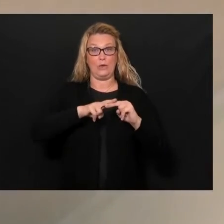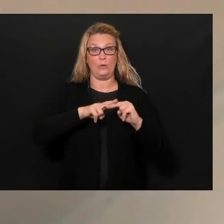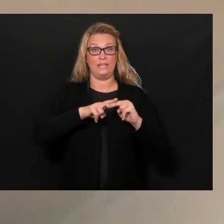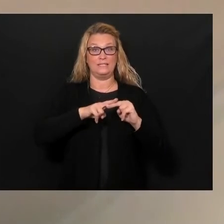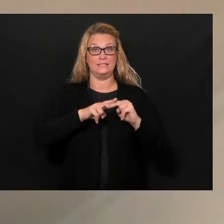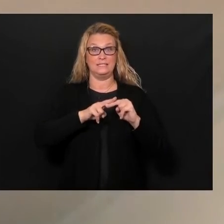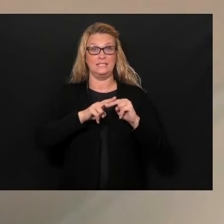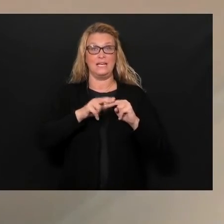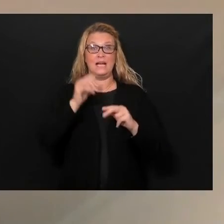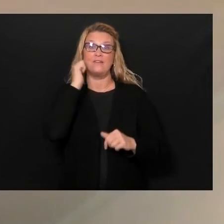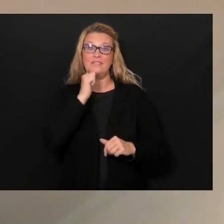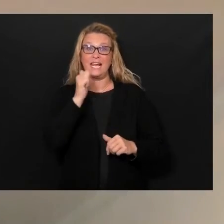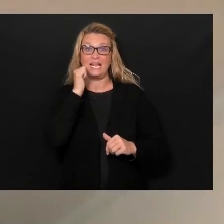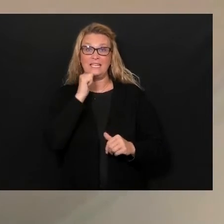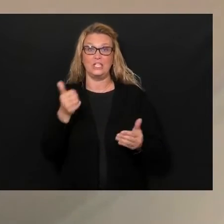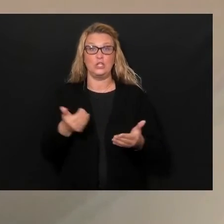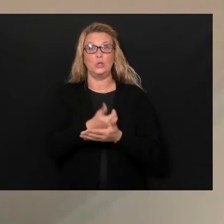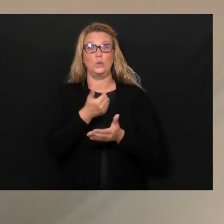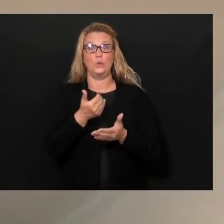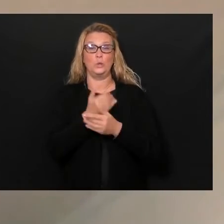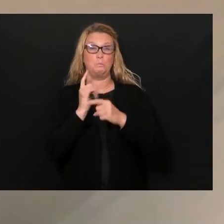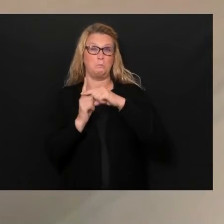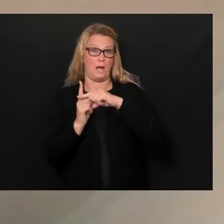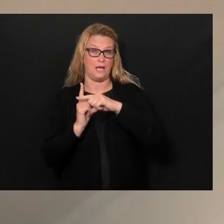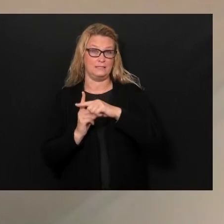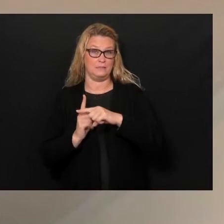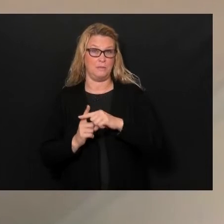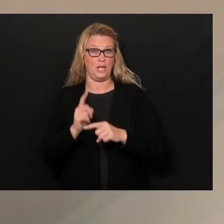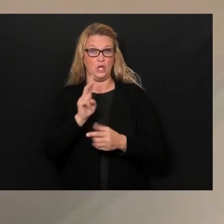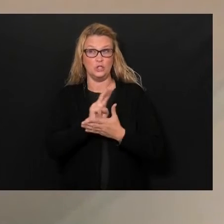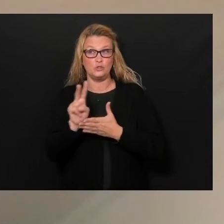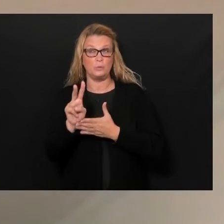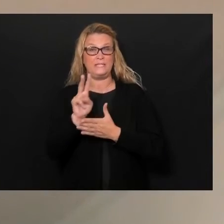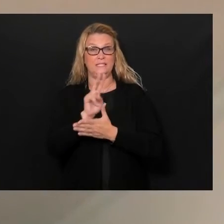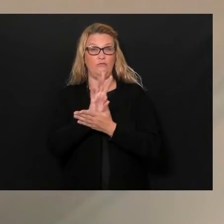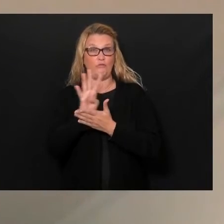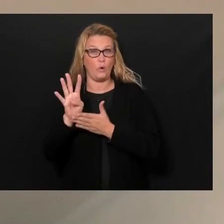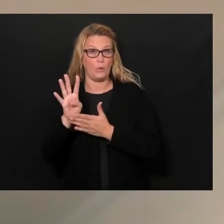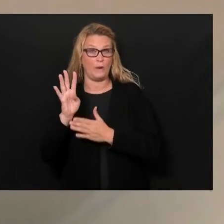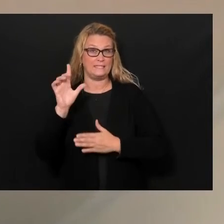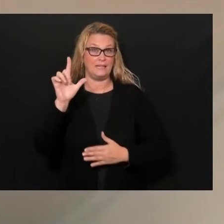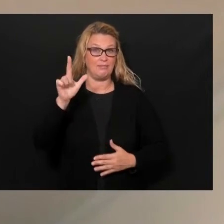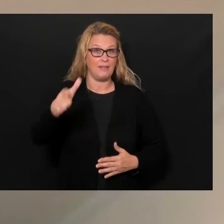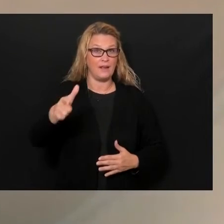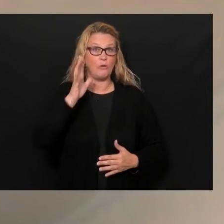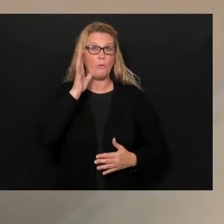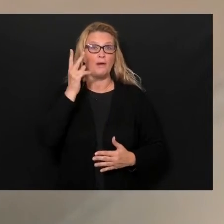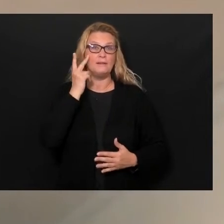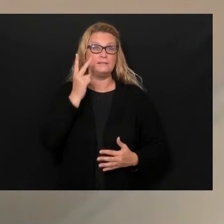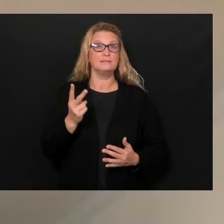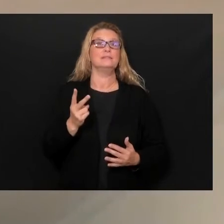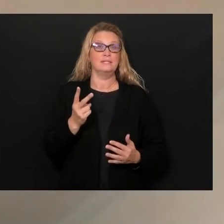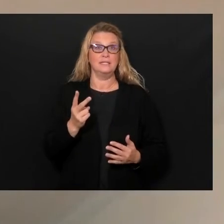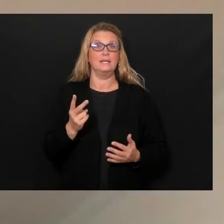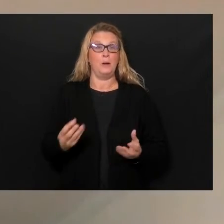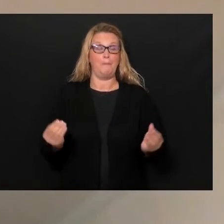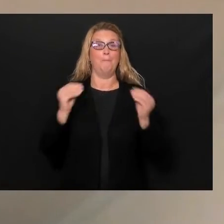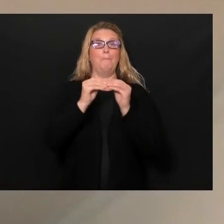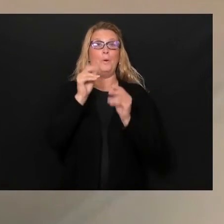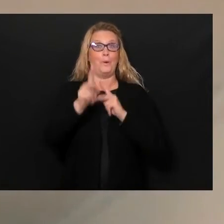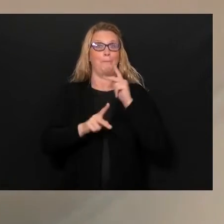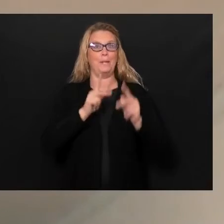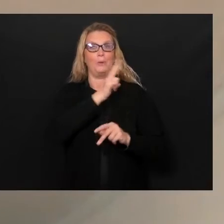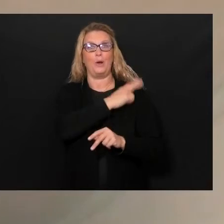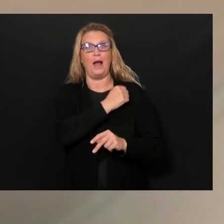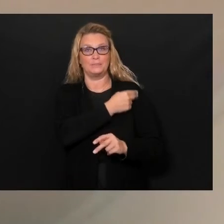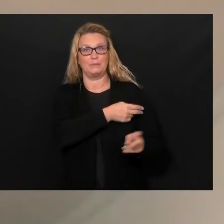new positives, that in about 2 to 4 weeks after that, we will likely see more people be hospitalized.